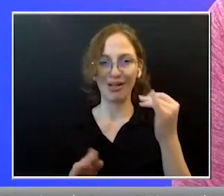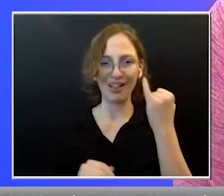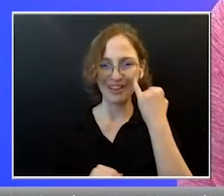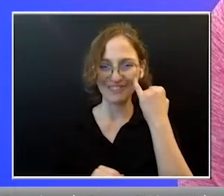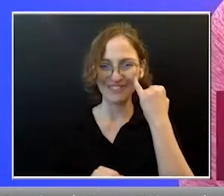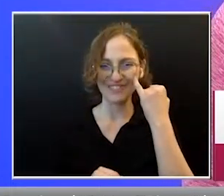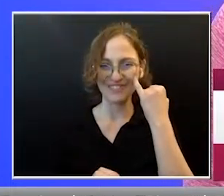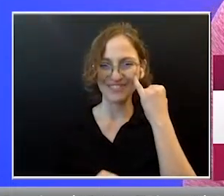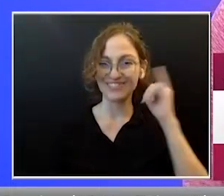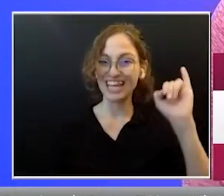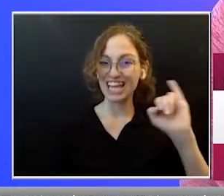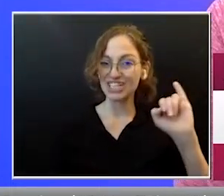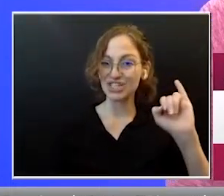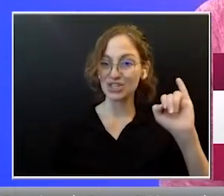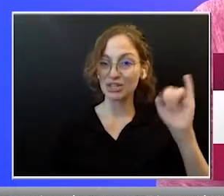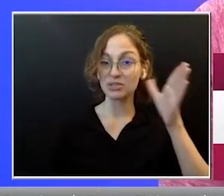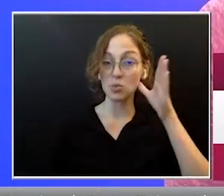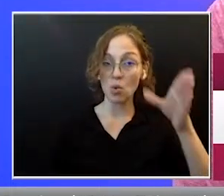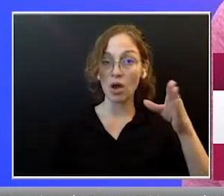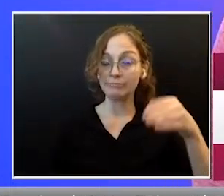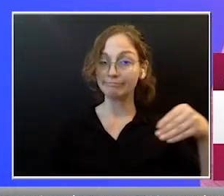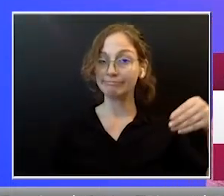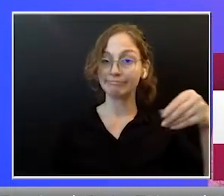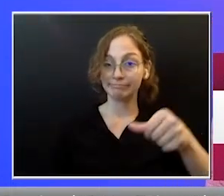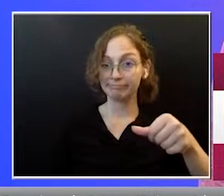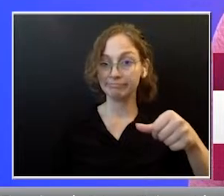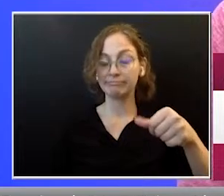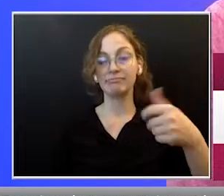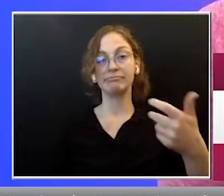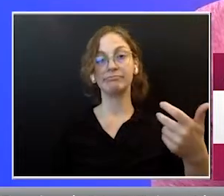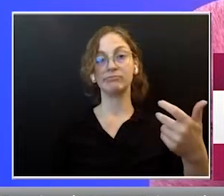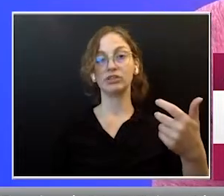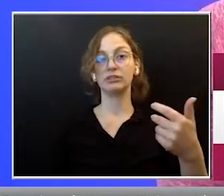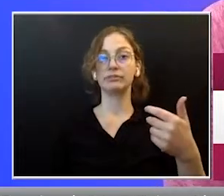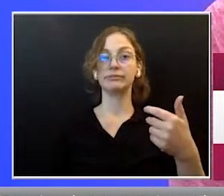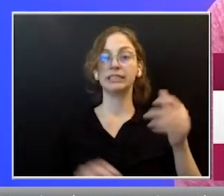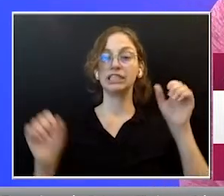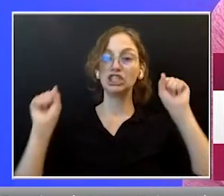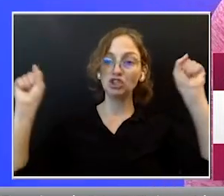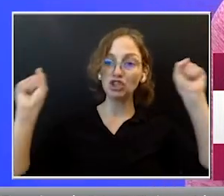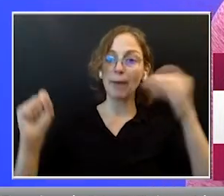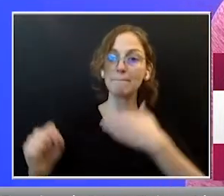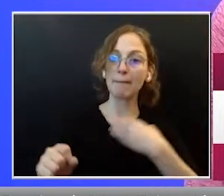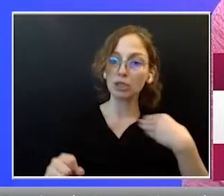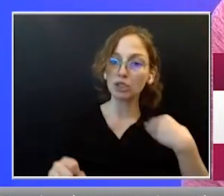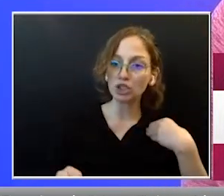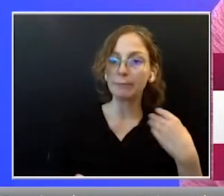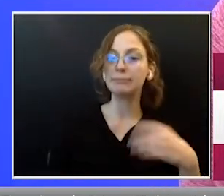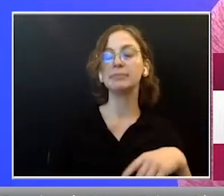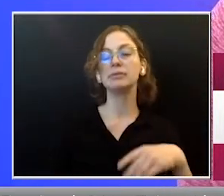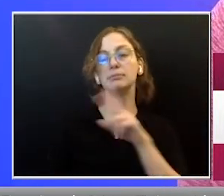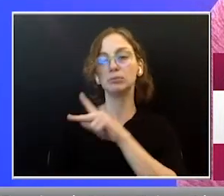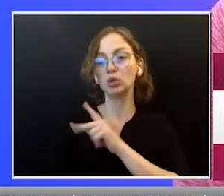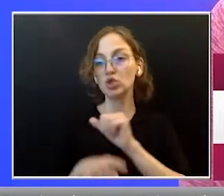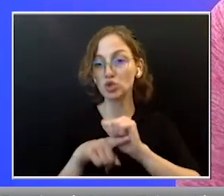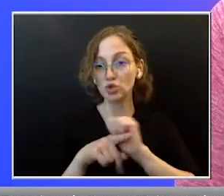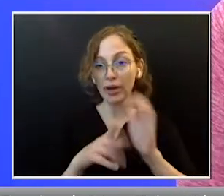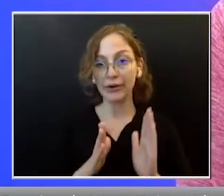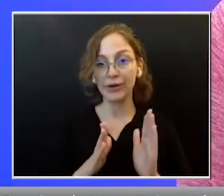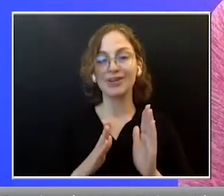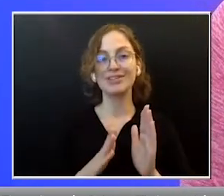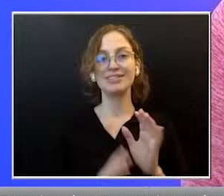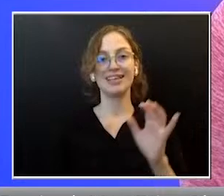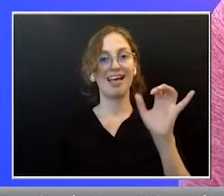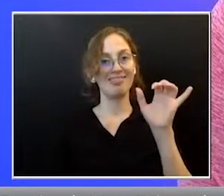insurance companies, you know, would cover the cost of, you know, gym memberships and personal trainers, and that is exactly what our